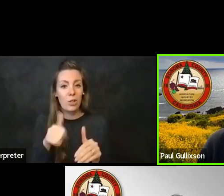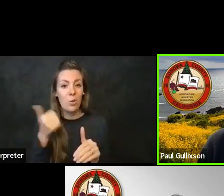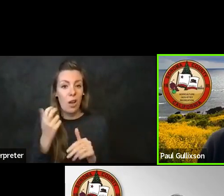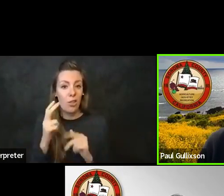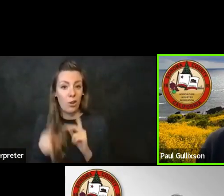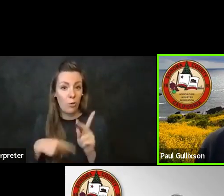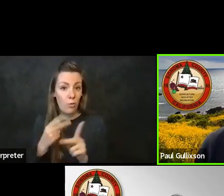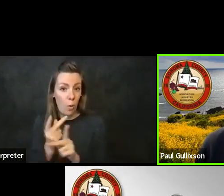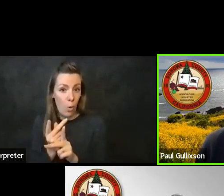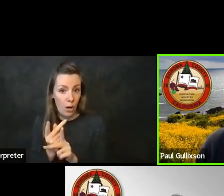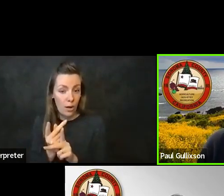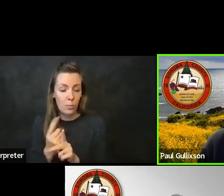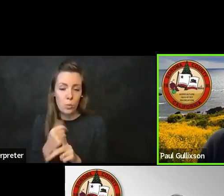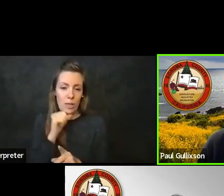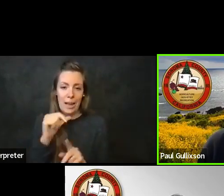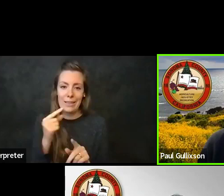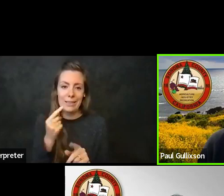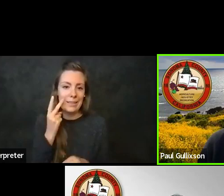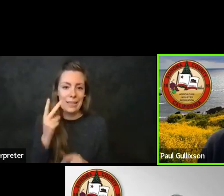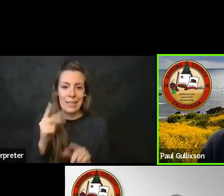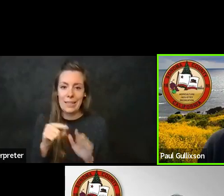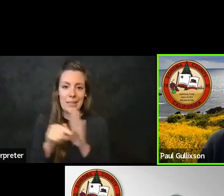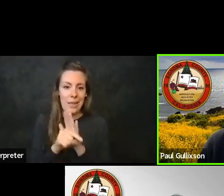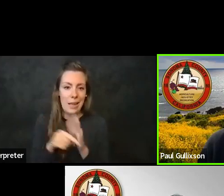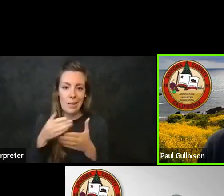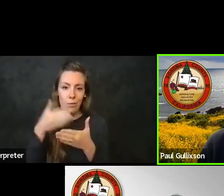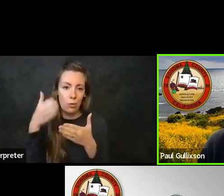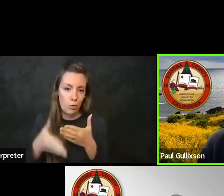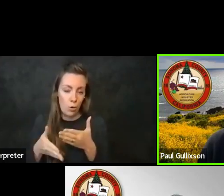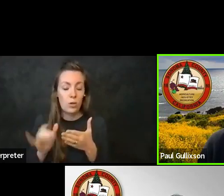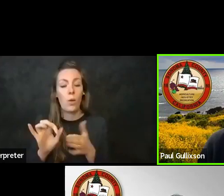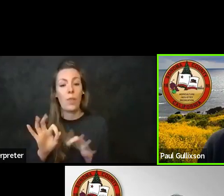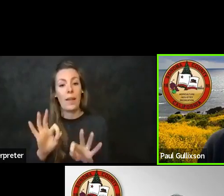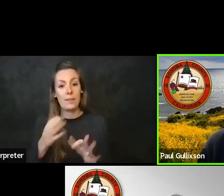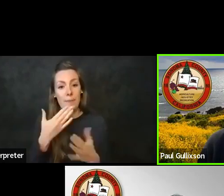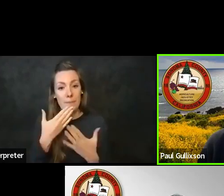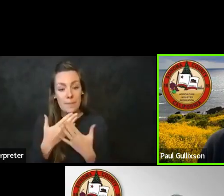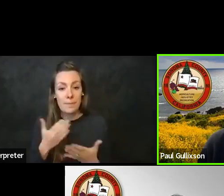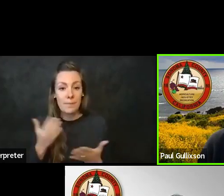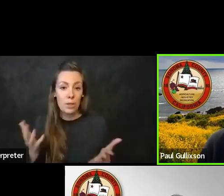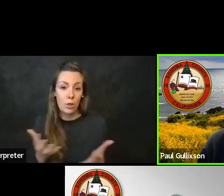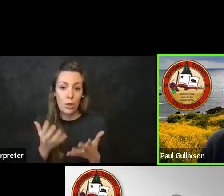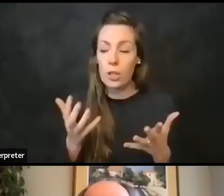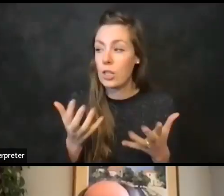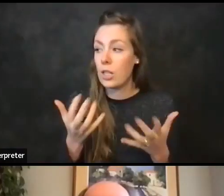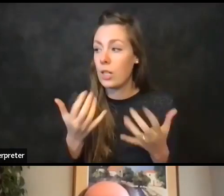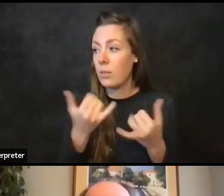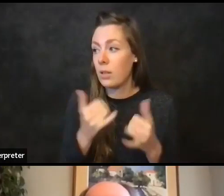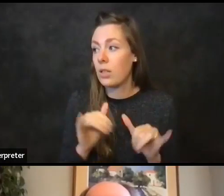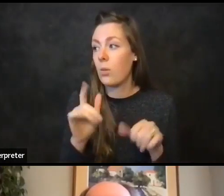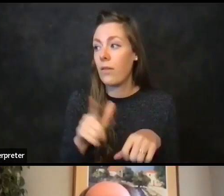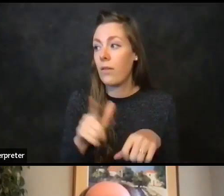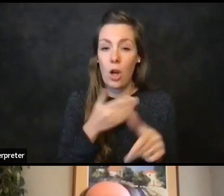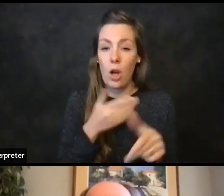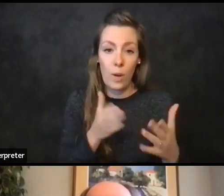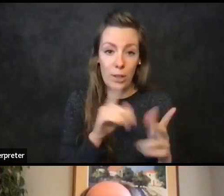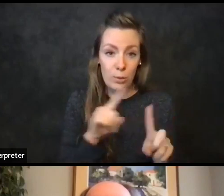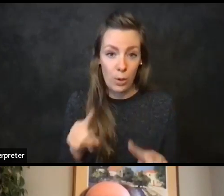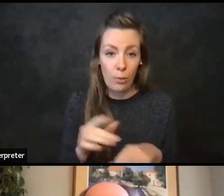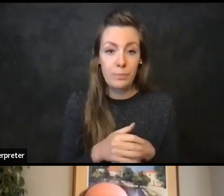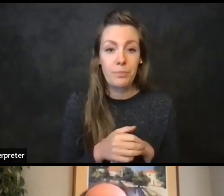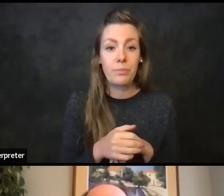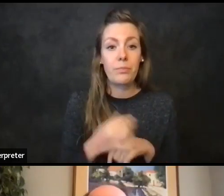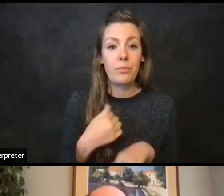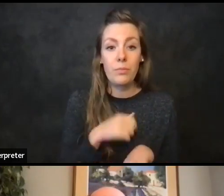are just not seeing the negative outcomes that we once did, which is encouraging, but we still have a long way to go. We are not seeing